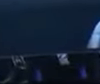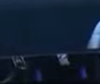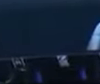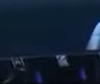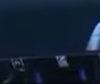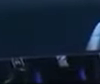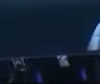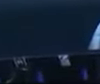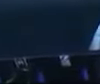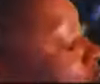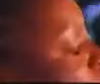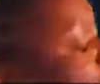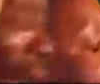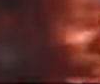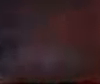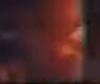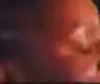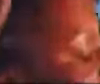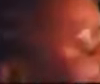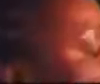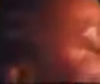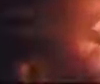ahead and pray. Give way now.